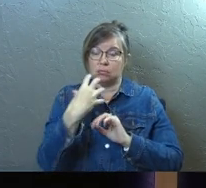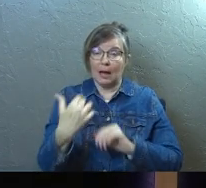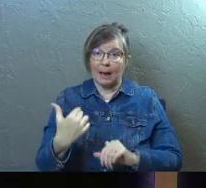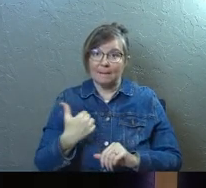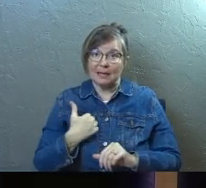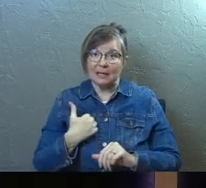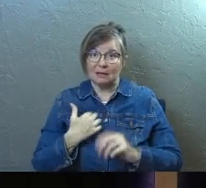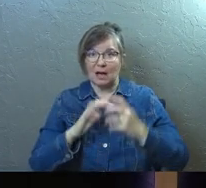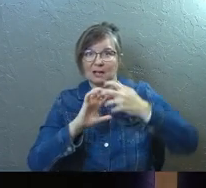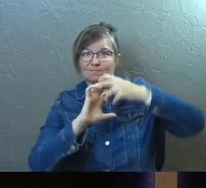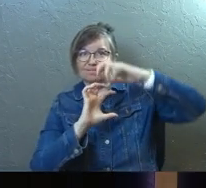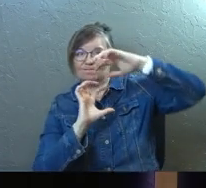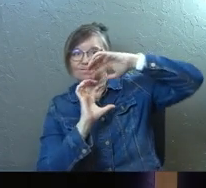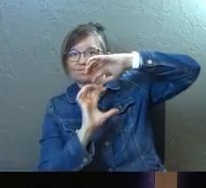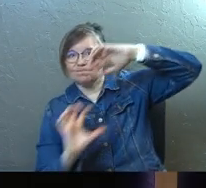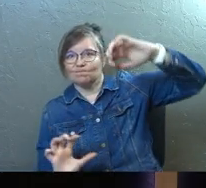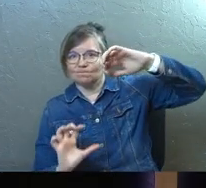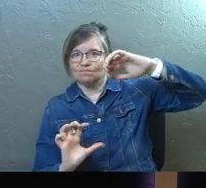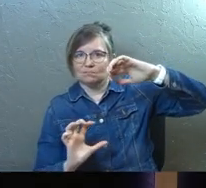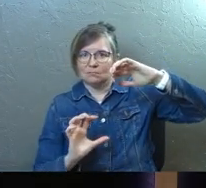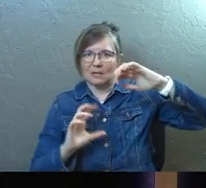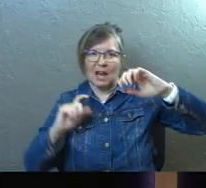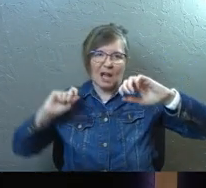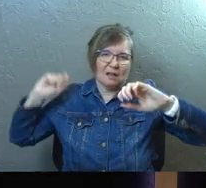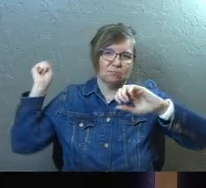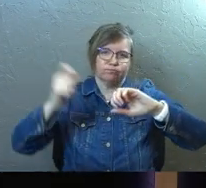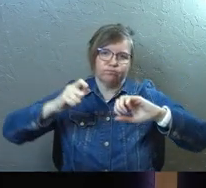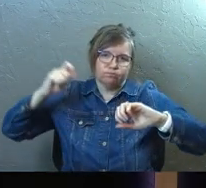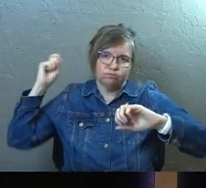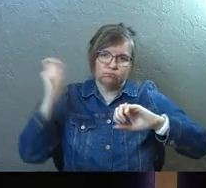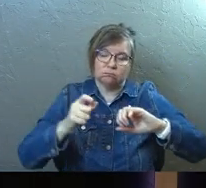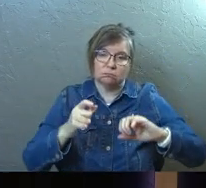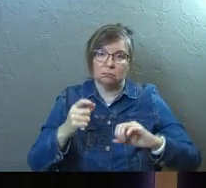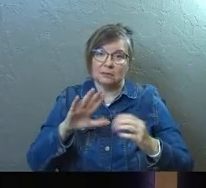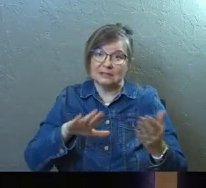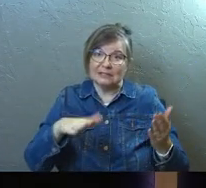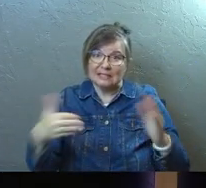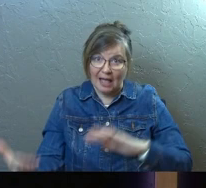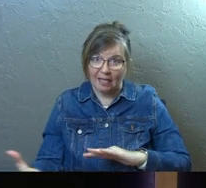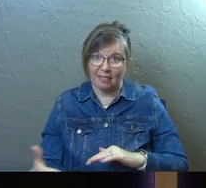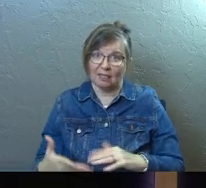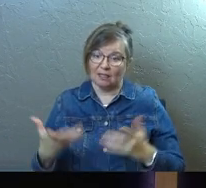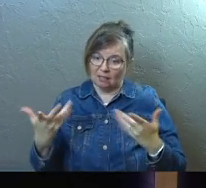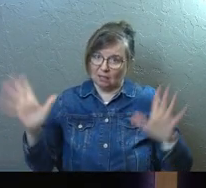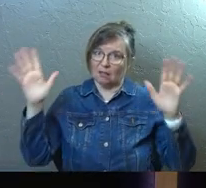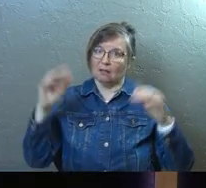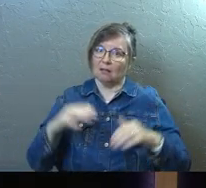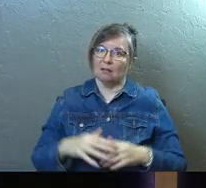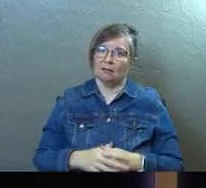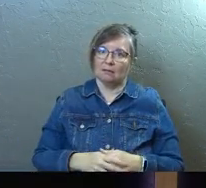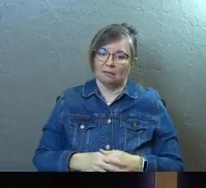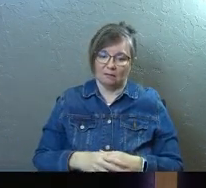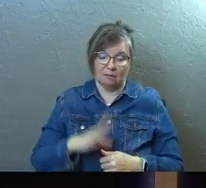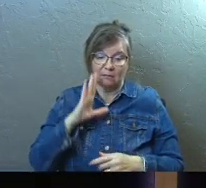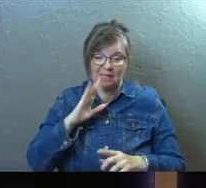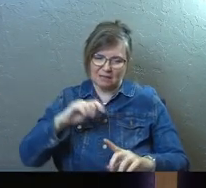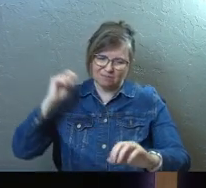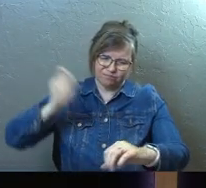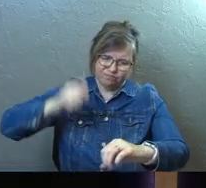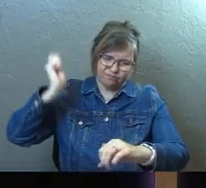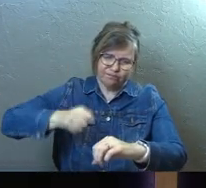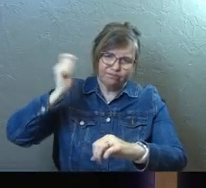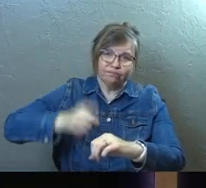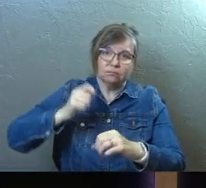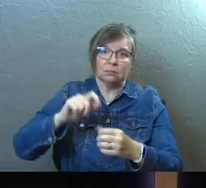me, I catch it by the jaw, and I club it to death. Say, to death. To death. He clubs